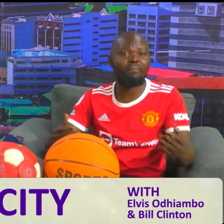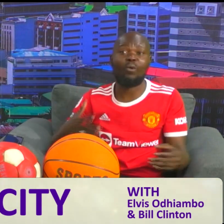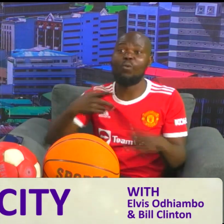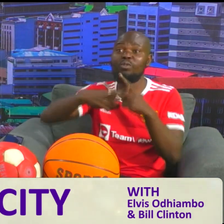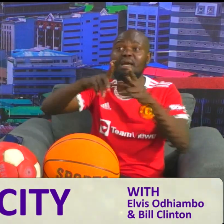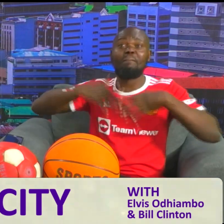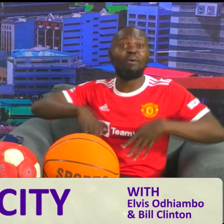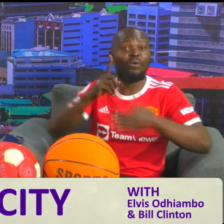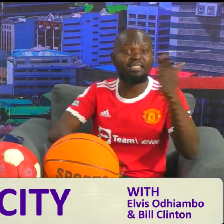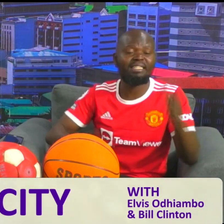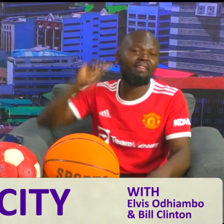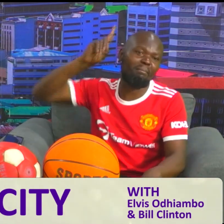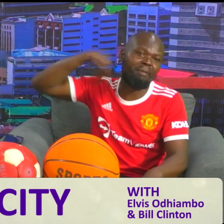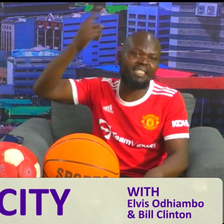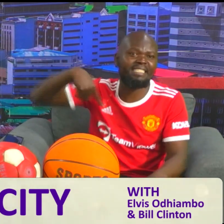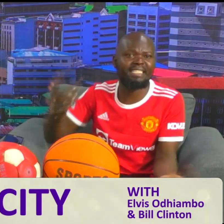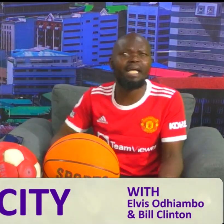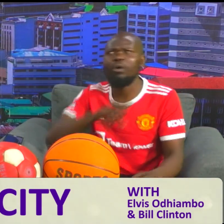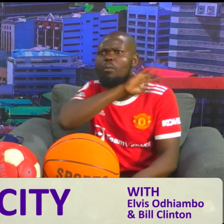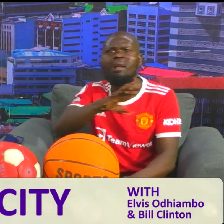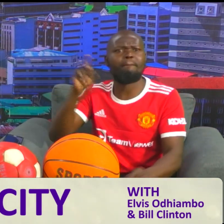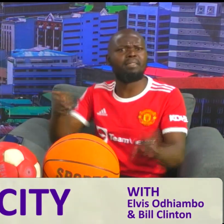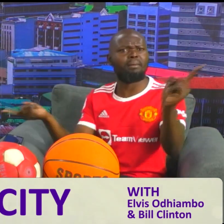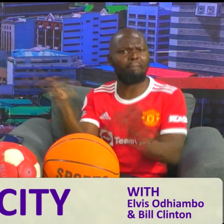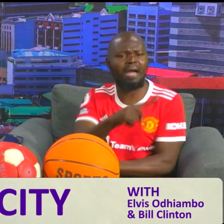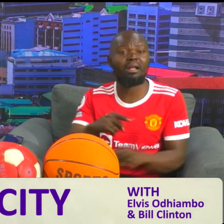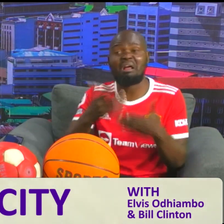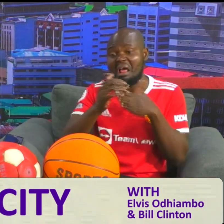well. But right now, I think Gor right now is